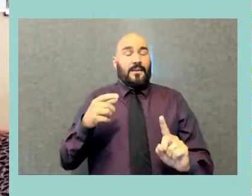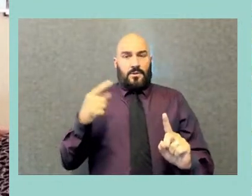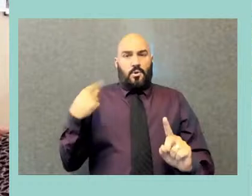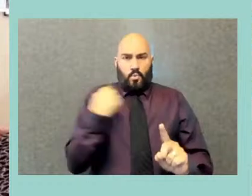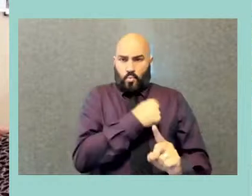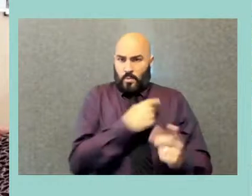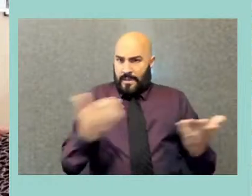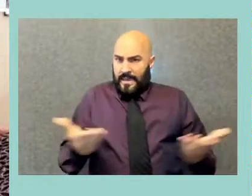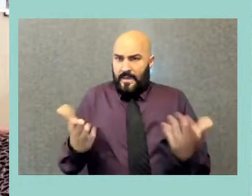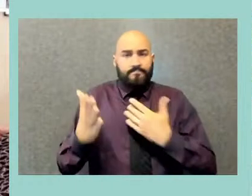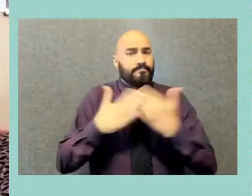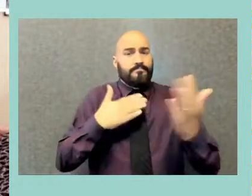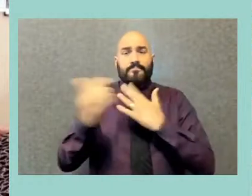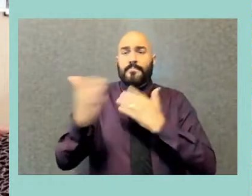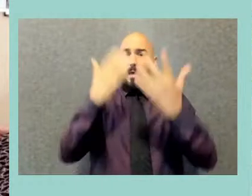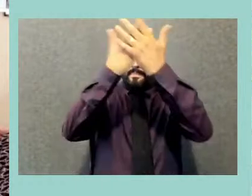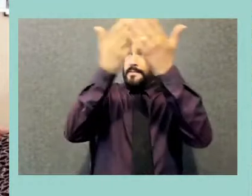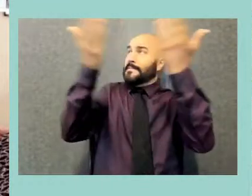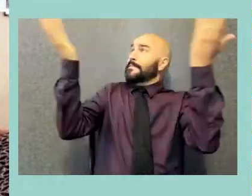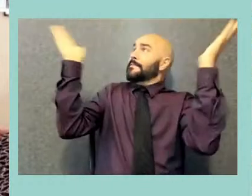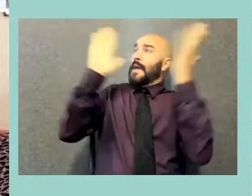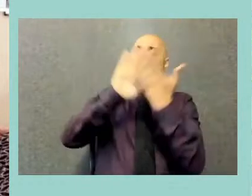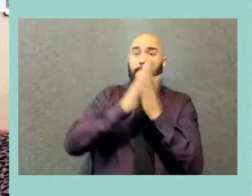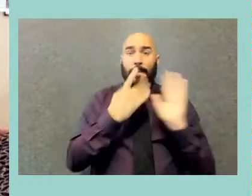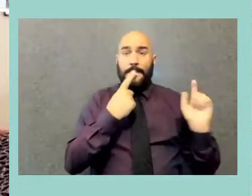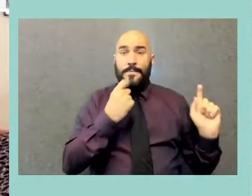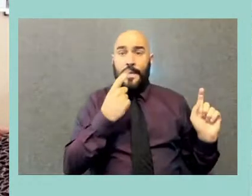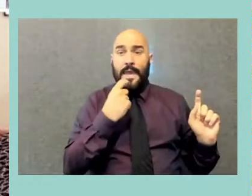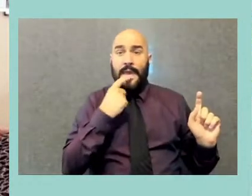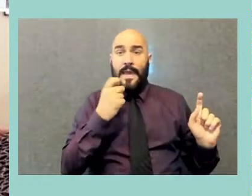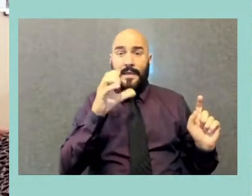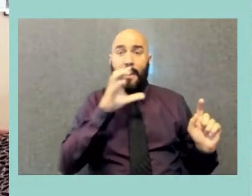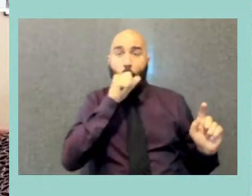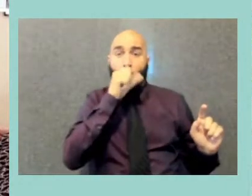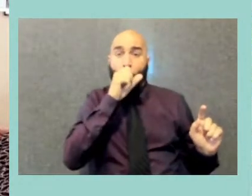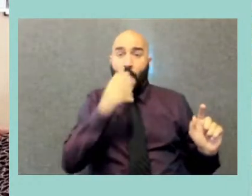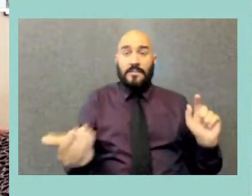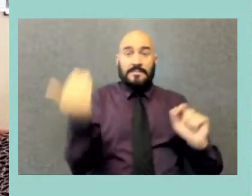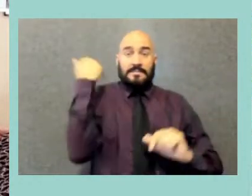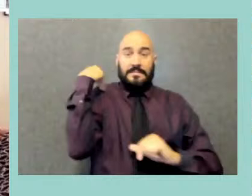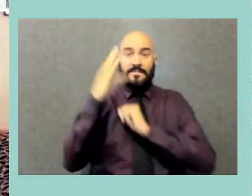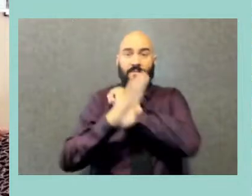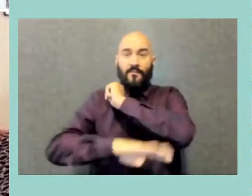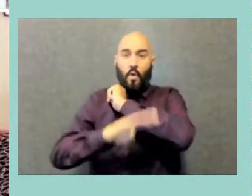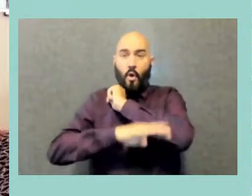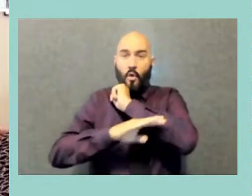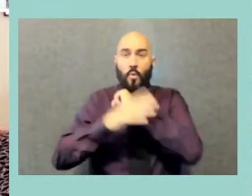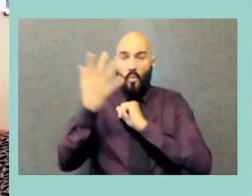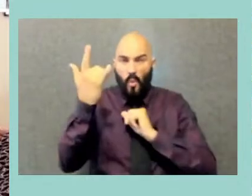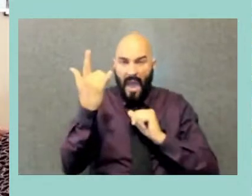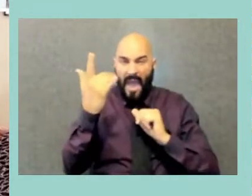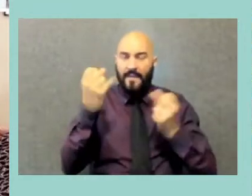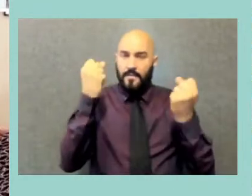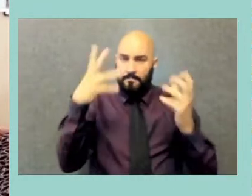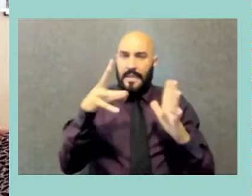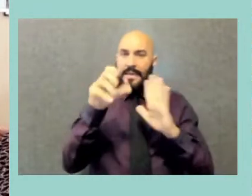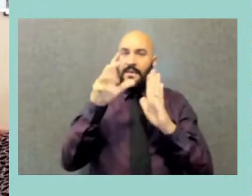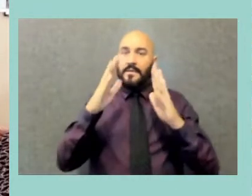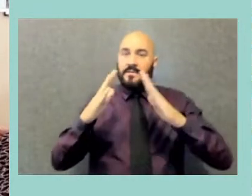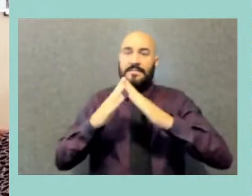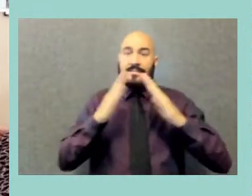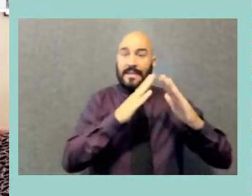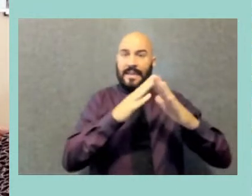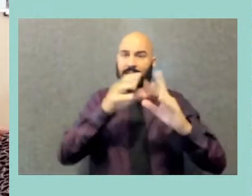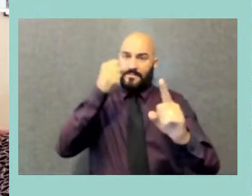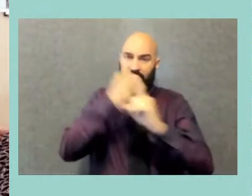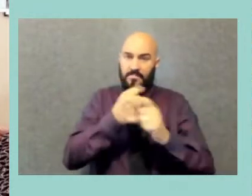red and orange last fall when many of our cities and states caught fire. The impacts of climate change and global